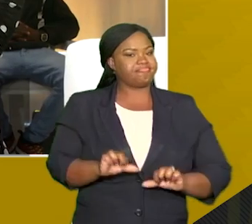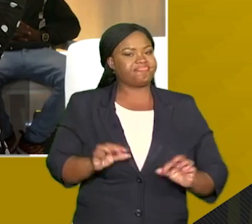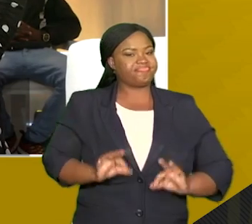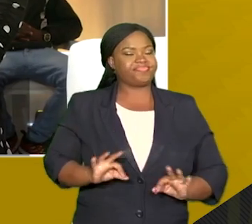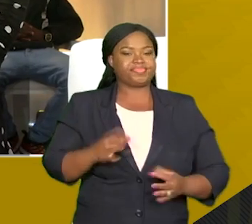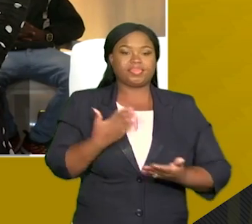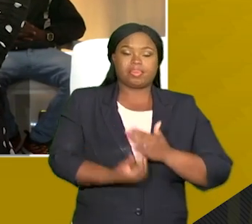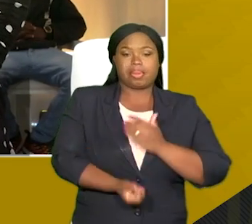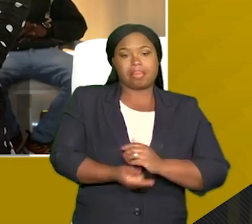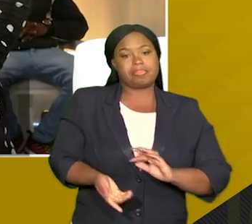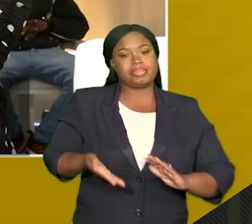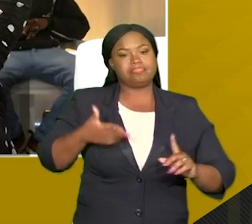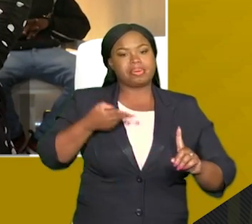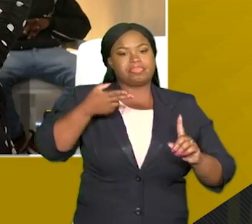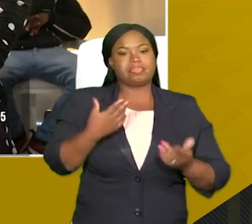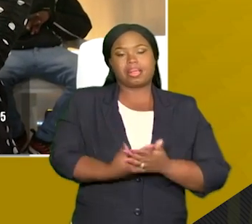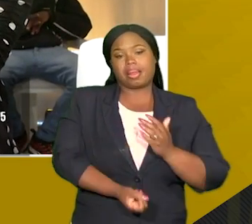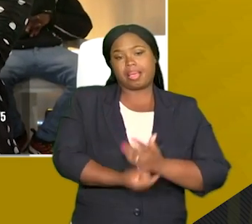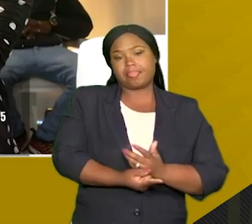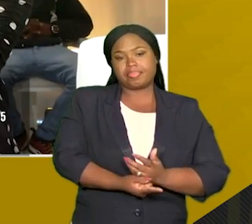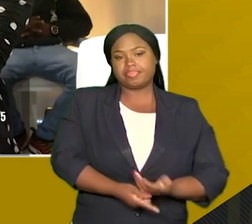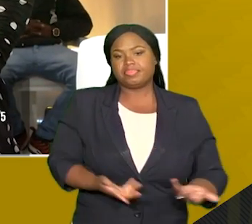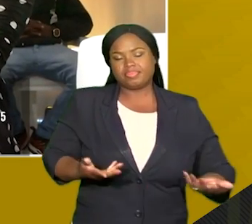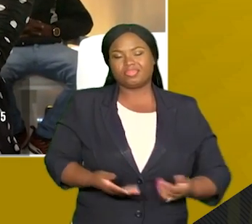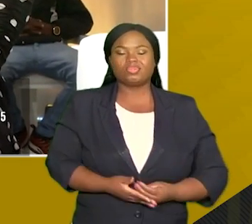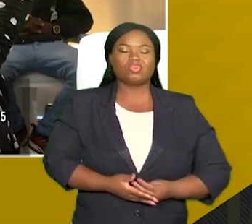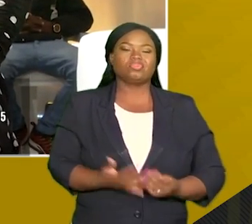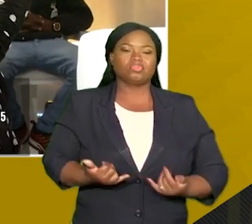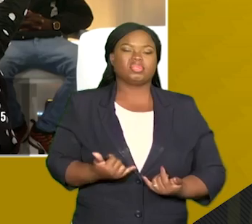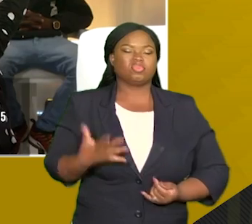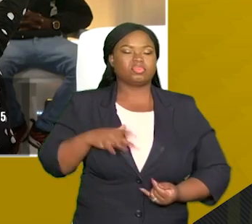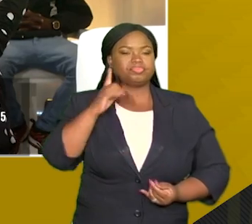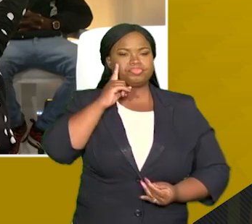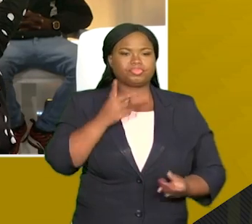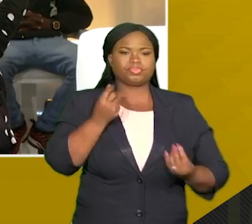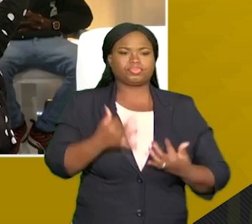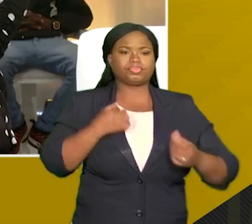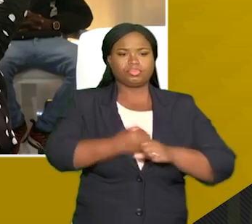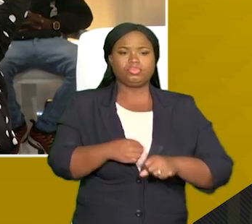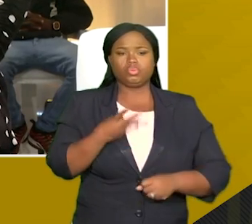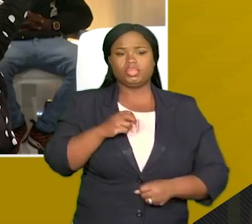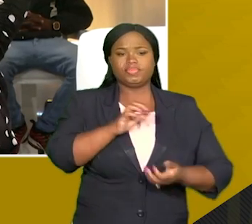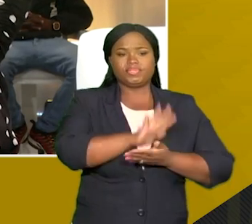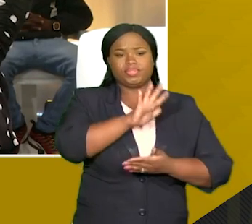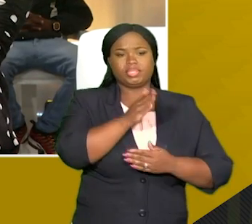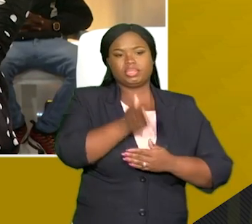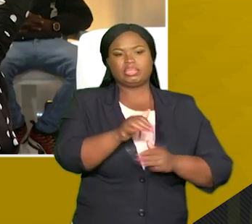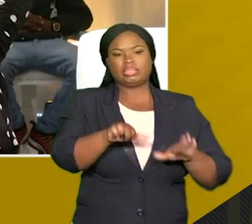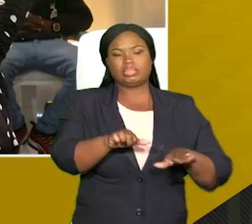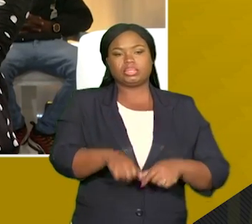usubenze gelum dapo adulem sabe no watu blega or anything esu nyansi ienza gale tuzo pega nje financial year 2015 and 2016 ama police